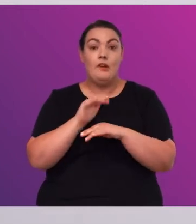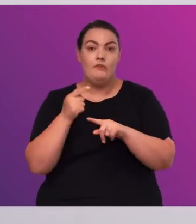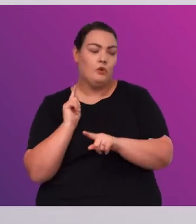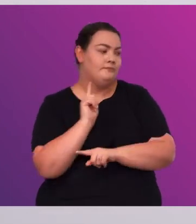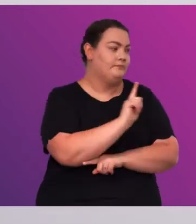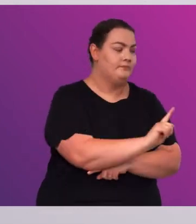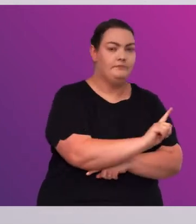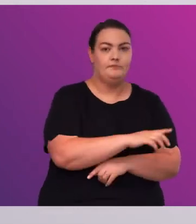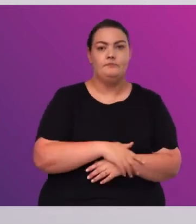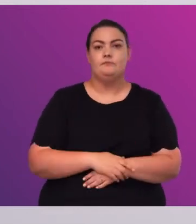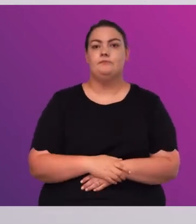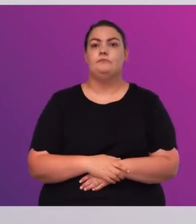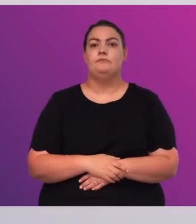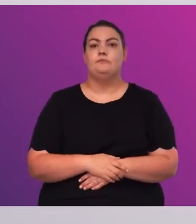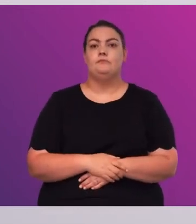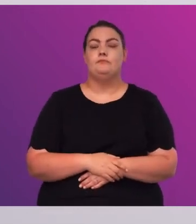safely before moving on.